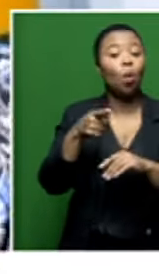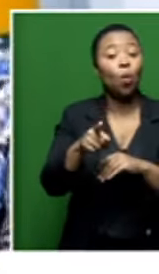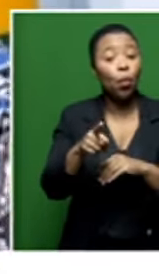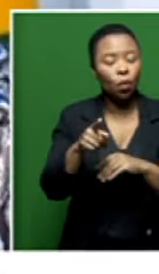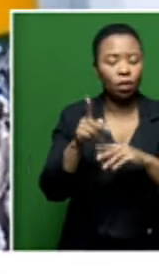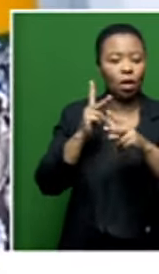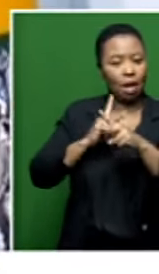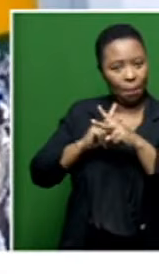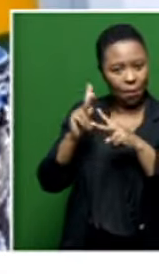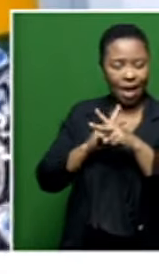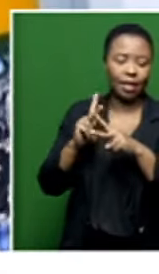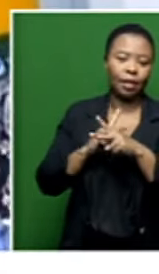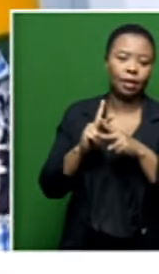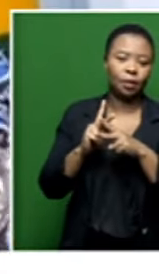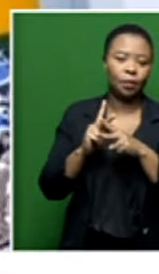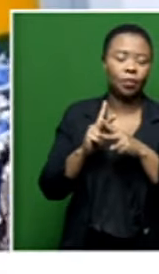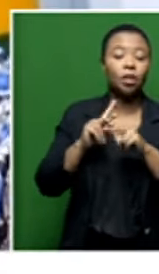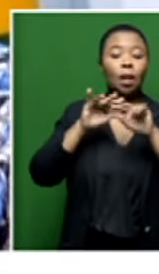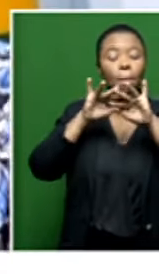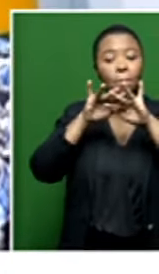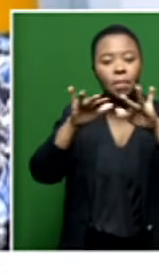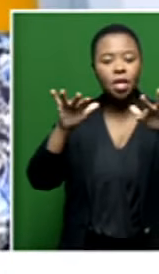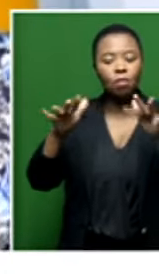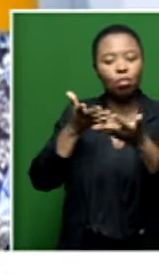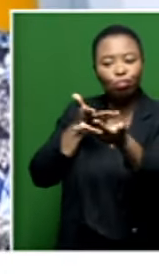to go out and talk to our people.